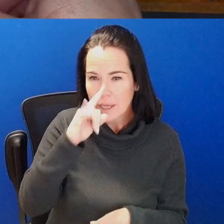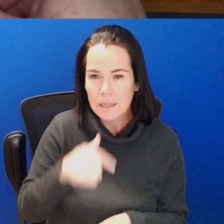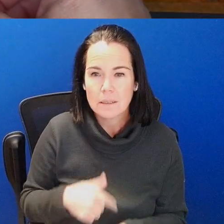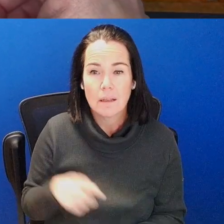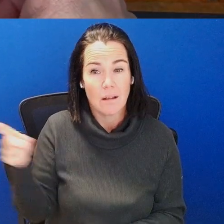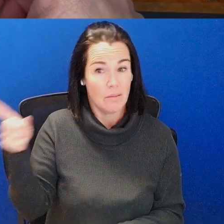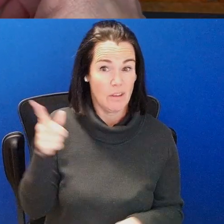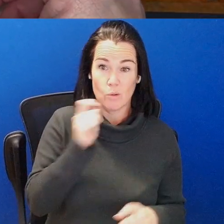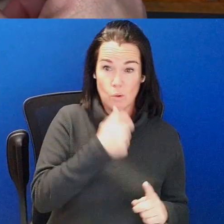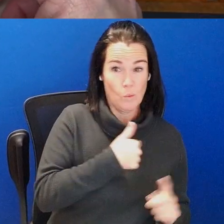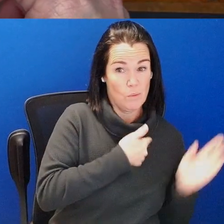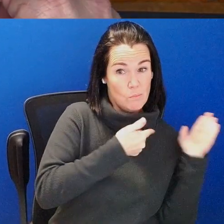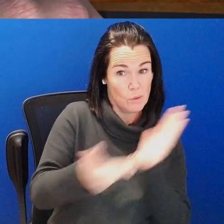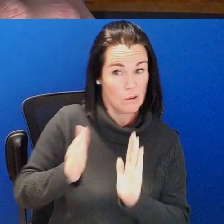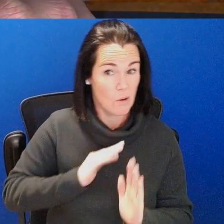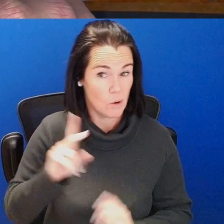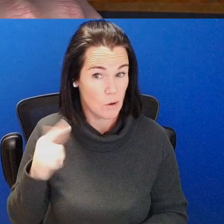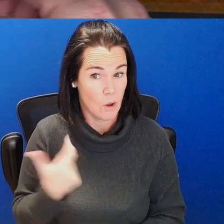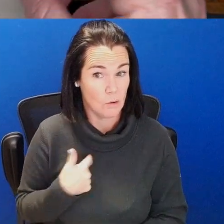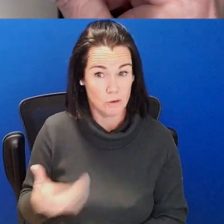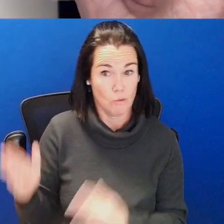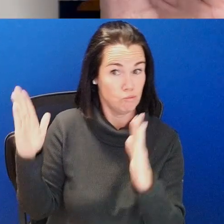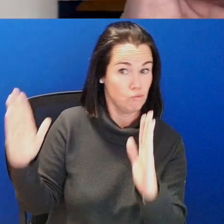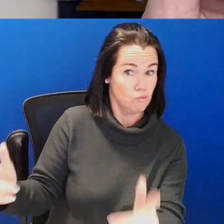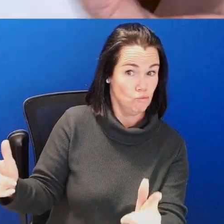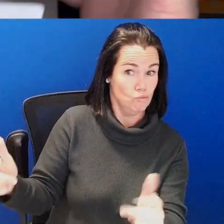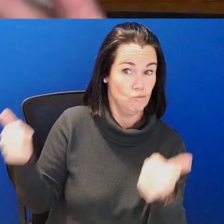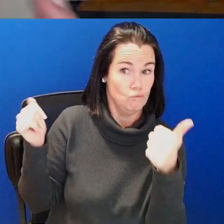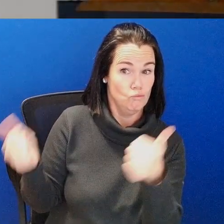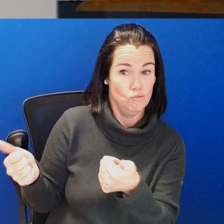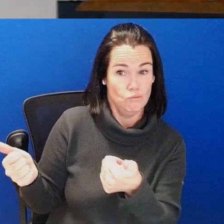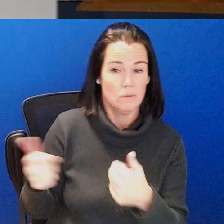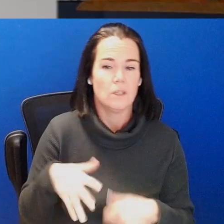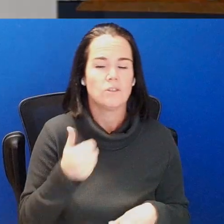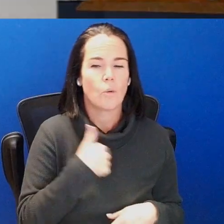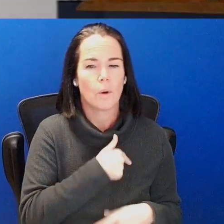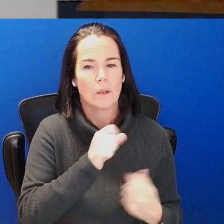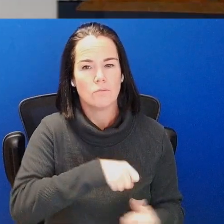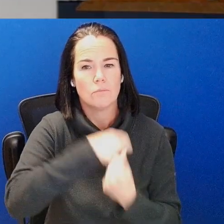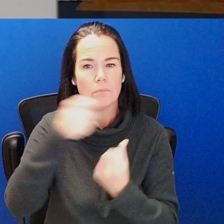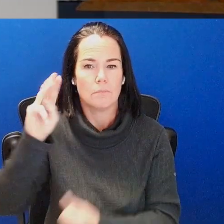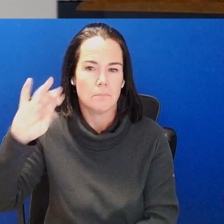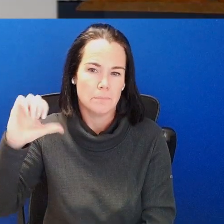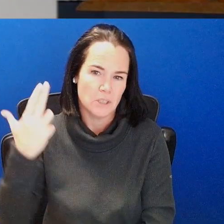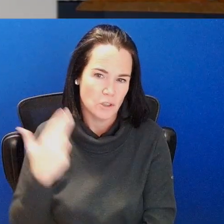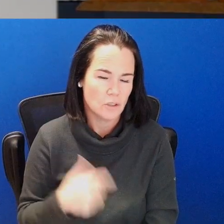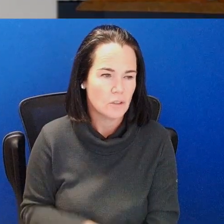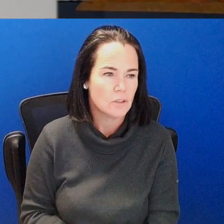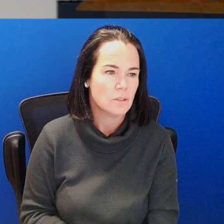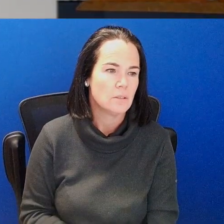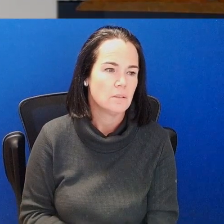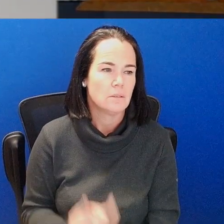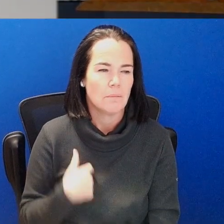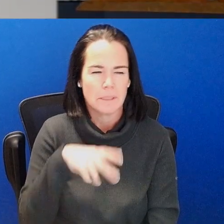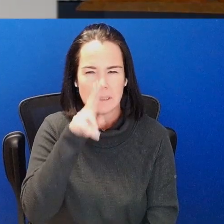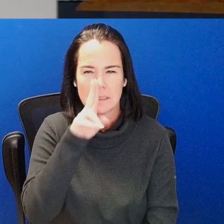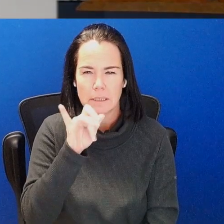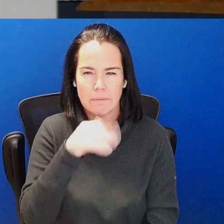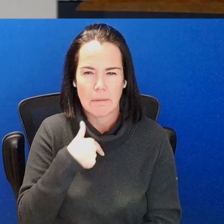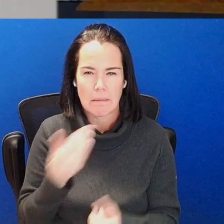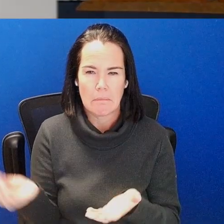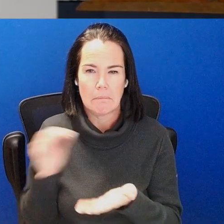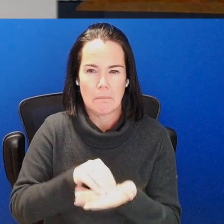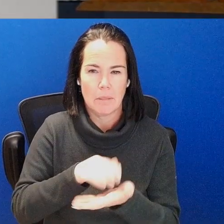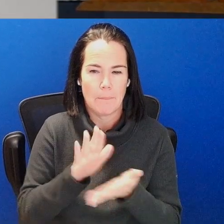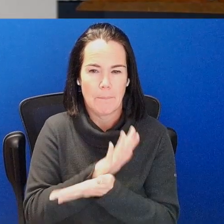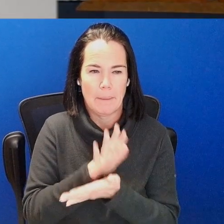and they're cool with us bringing our dogs, so cool. Yeah, so we're gonna go up to Michigan. Let me see if I can stick this